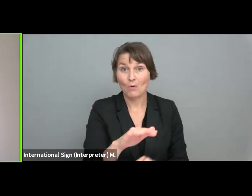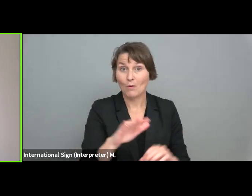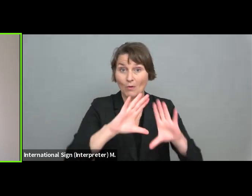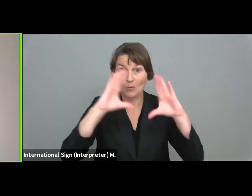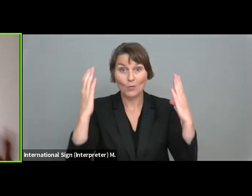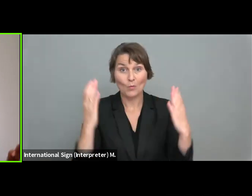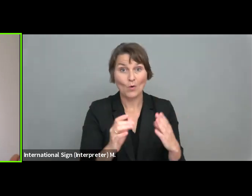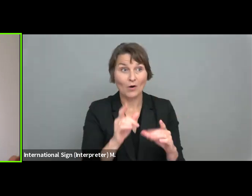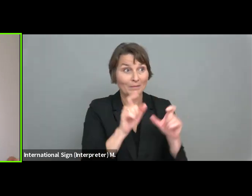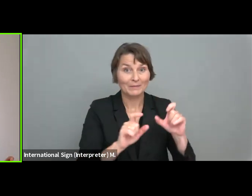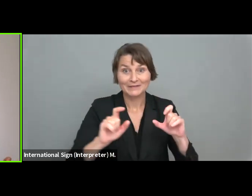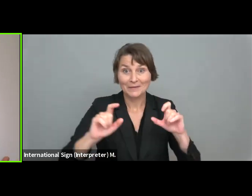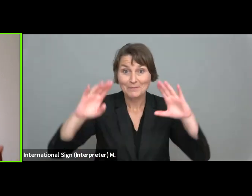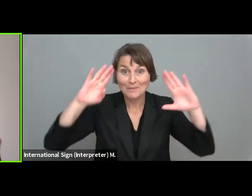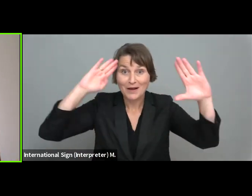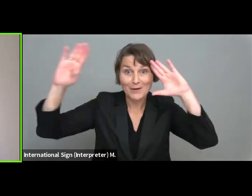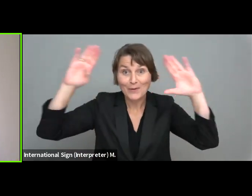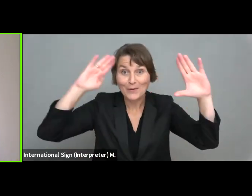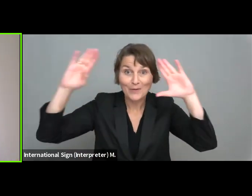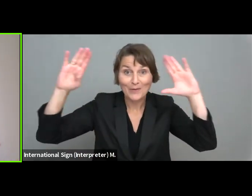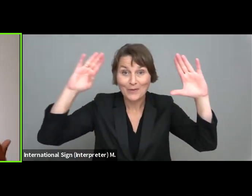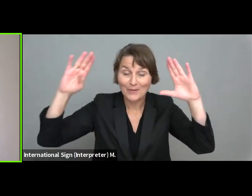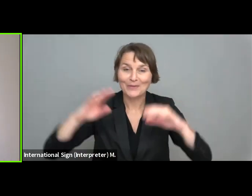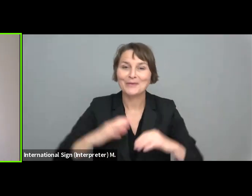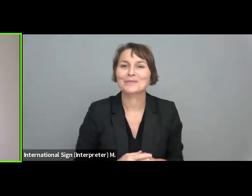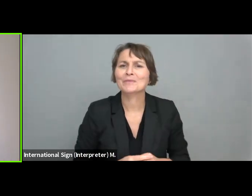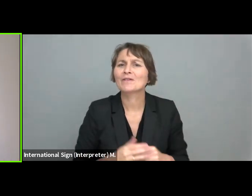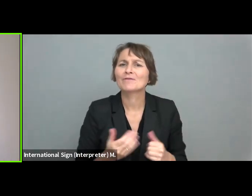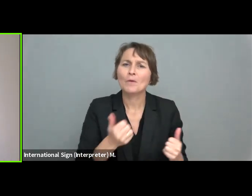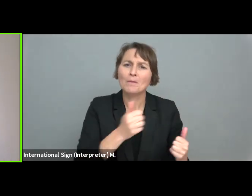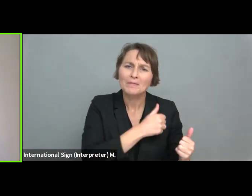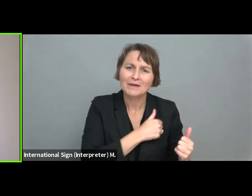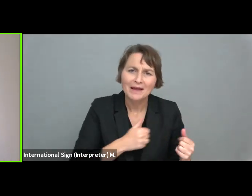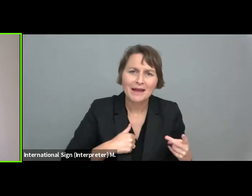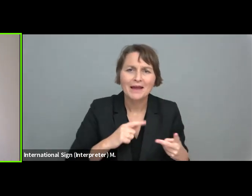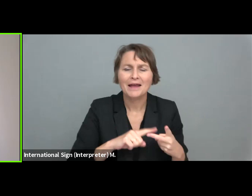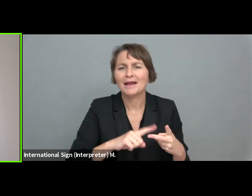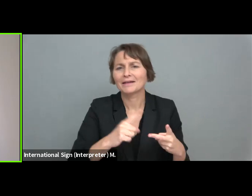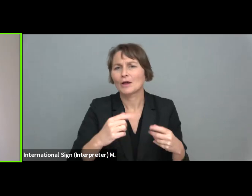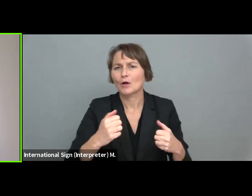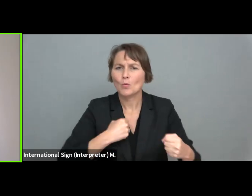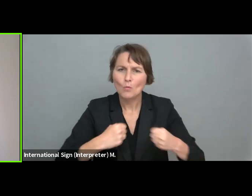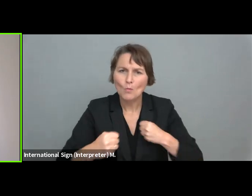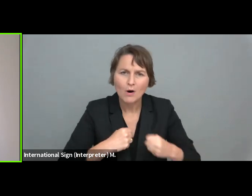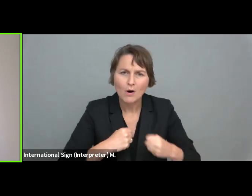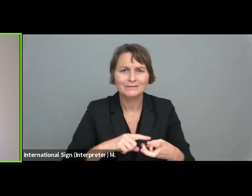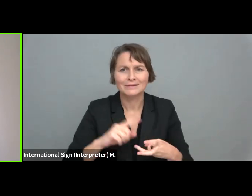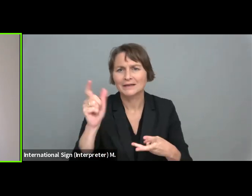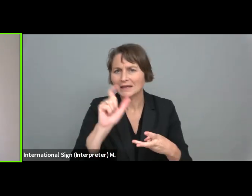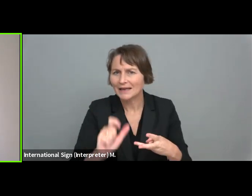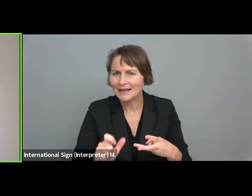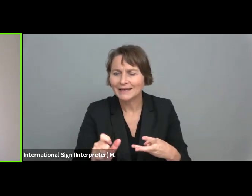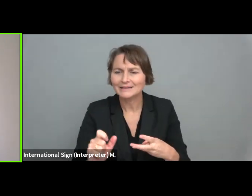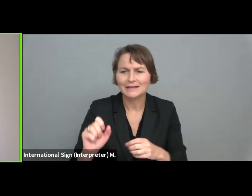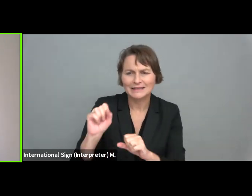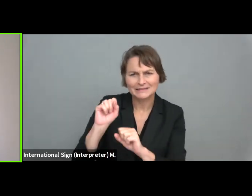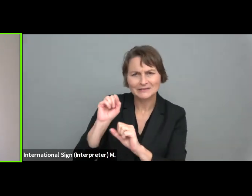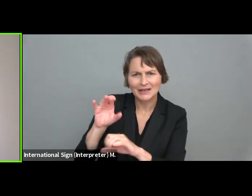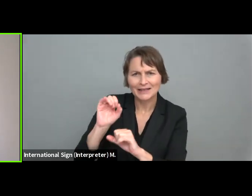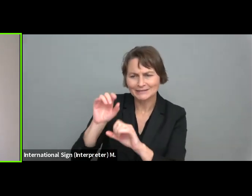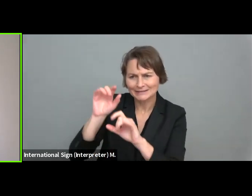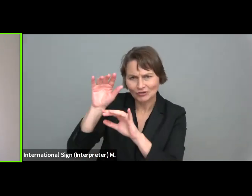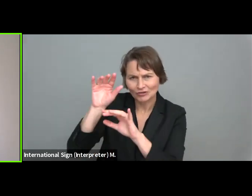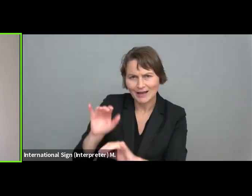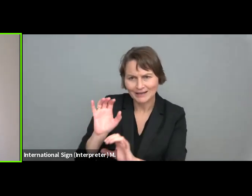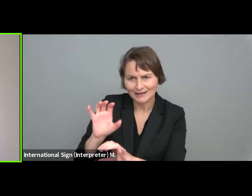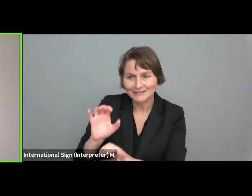saying hello. We have people from Canada, from Rwanda, from Italy, sending us into the chat, saying, I'm